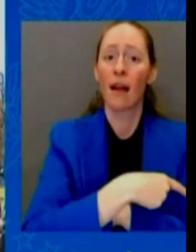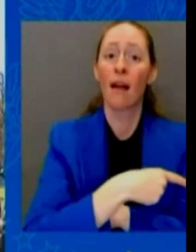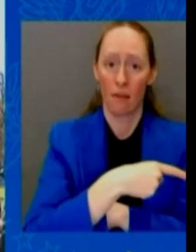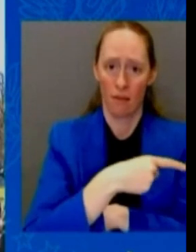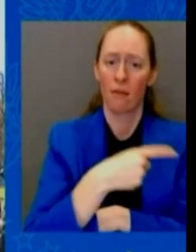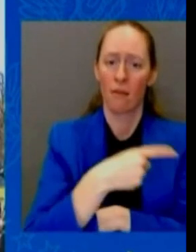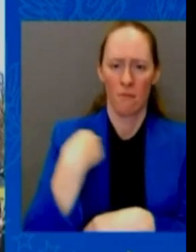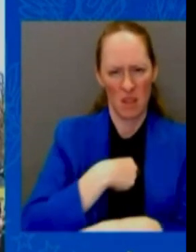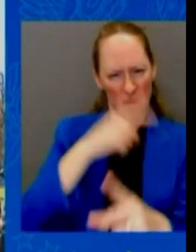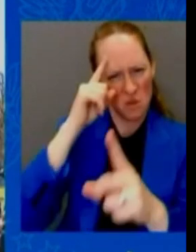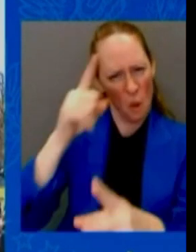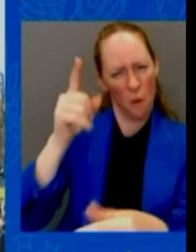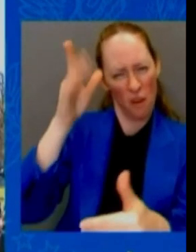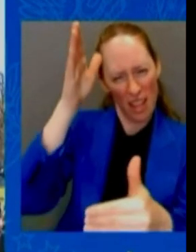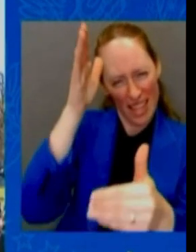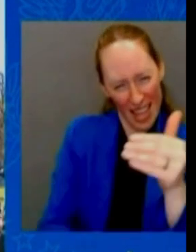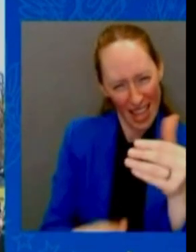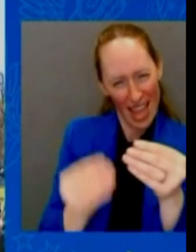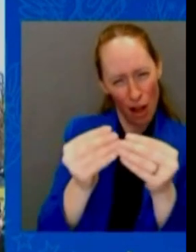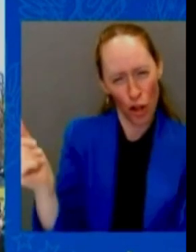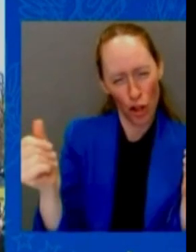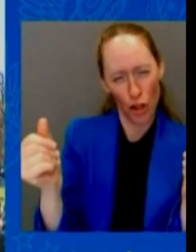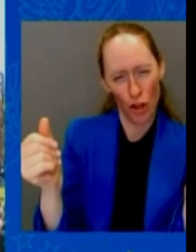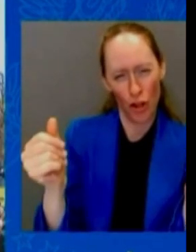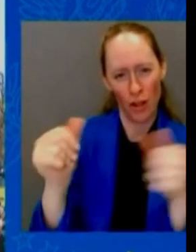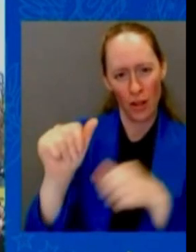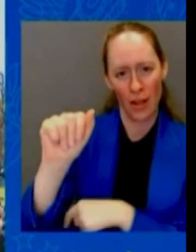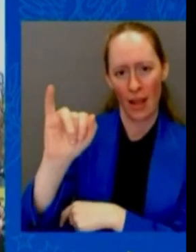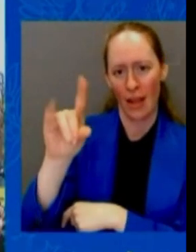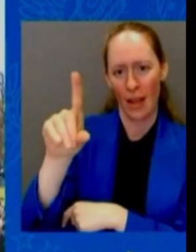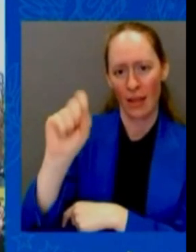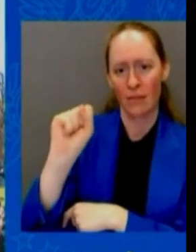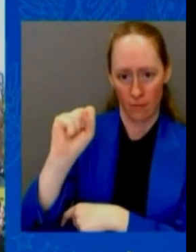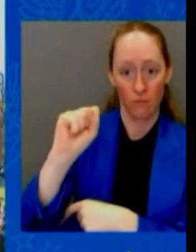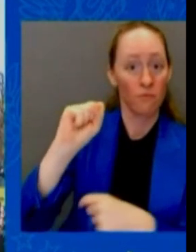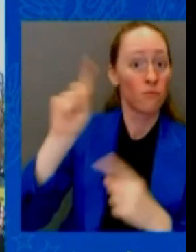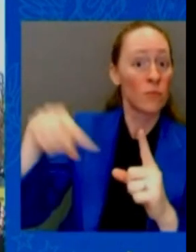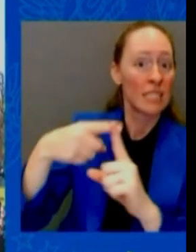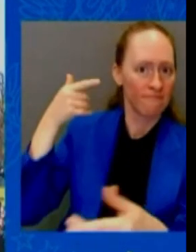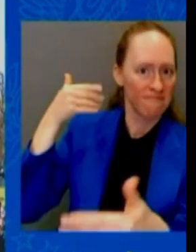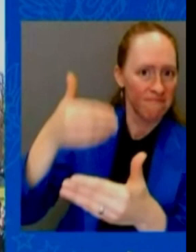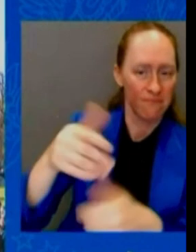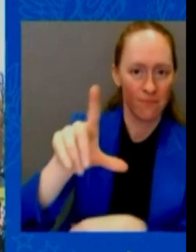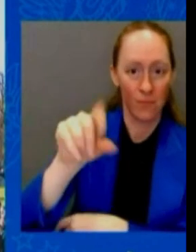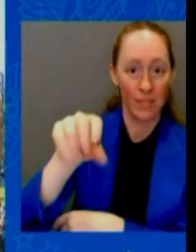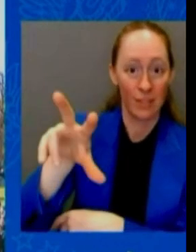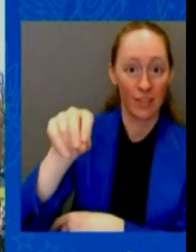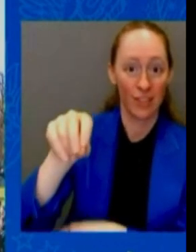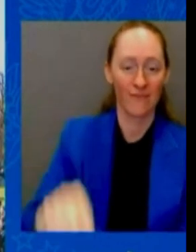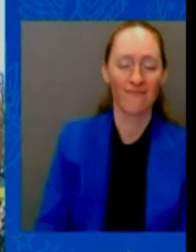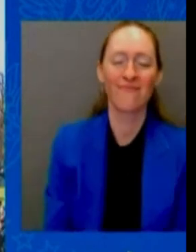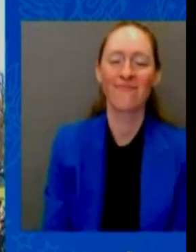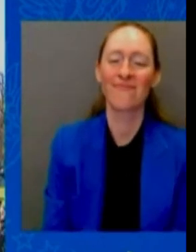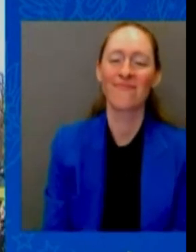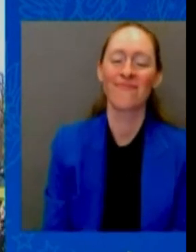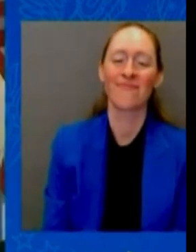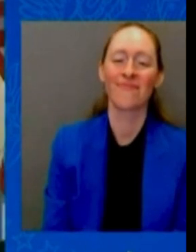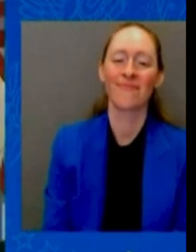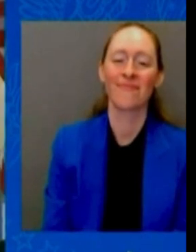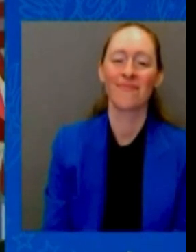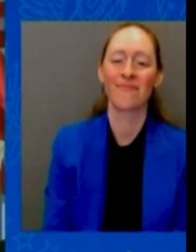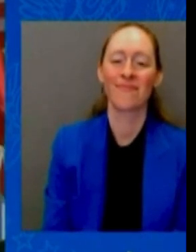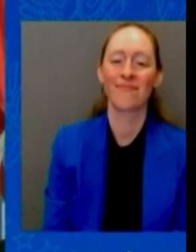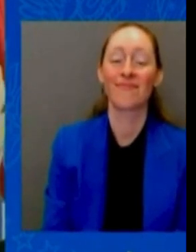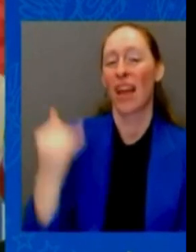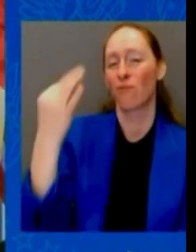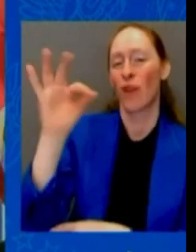notre leadership commun pour faire en sorte que les parents du monde entier puissent nourrir leurs enfants, à notre coopération pour lutter contre la crise